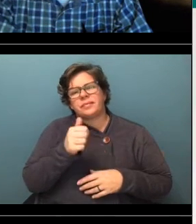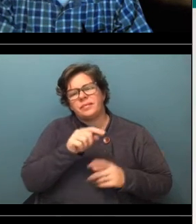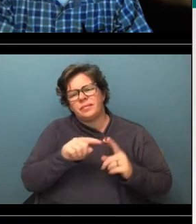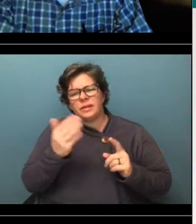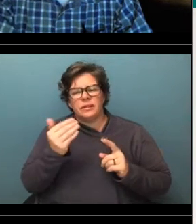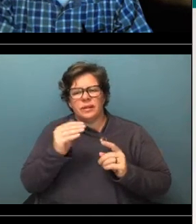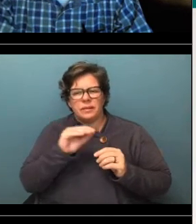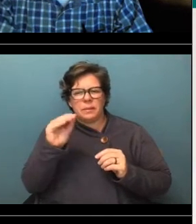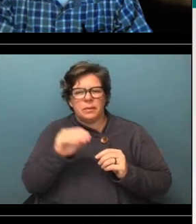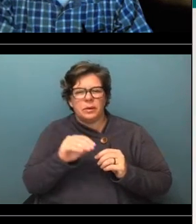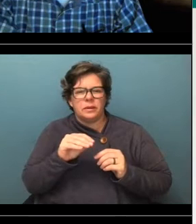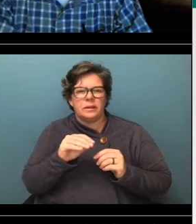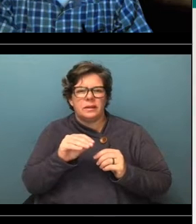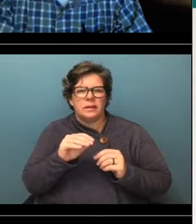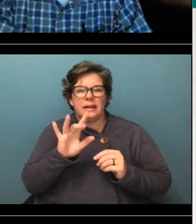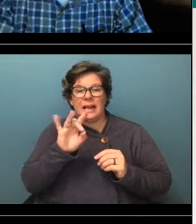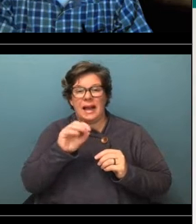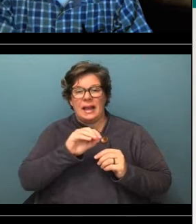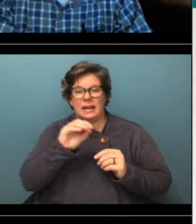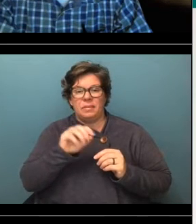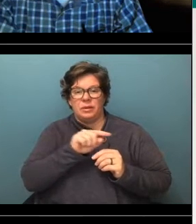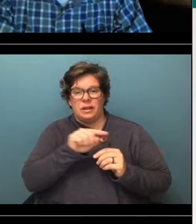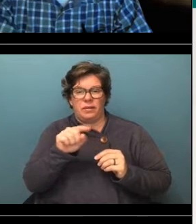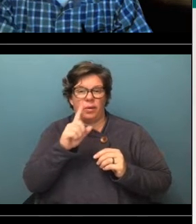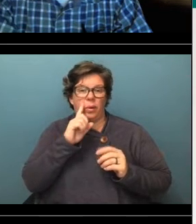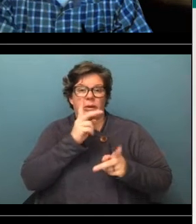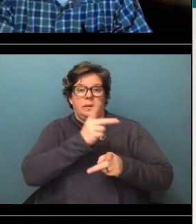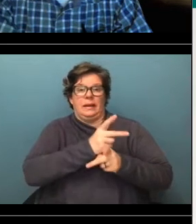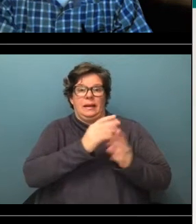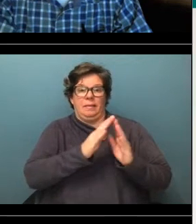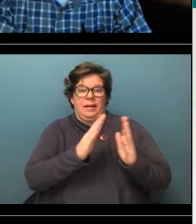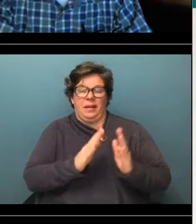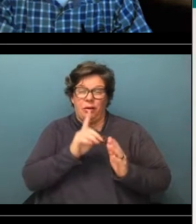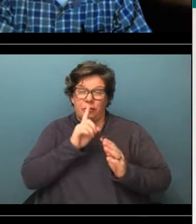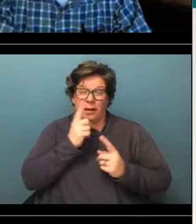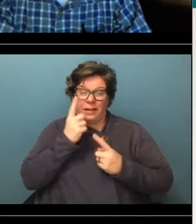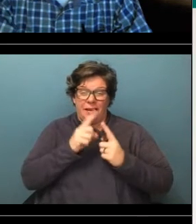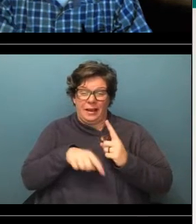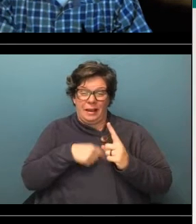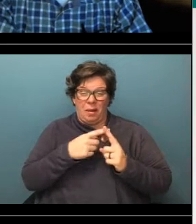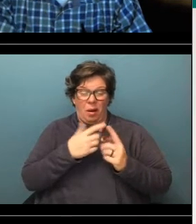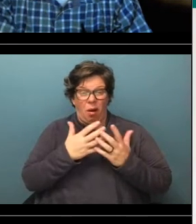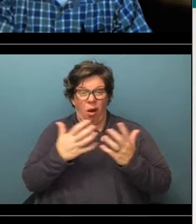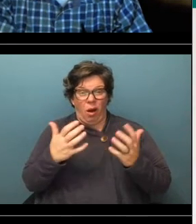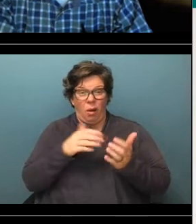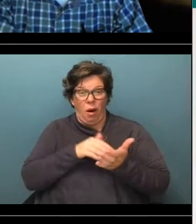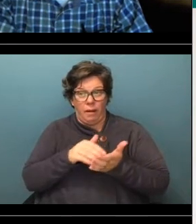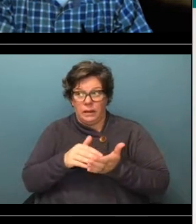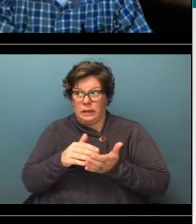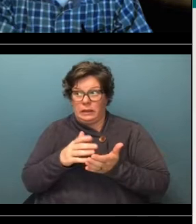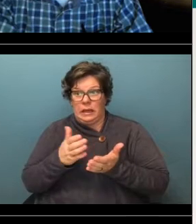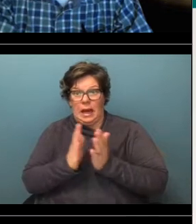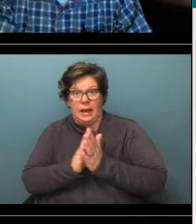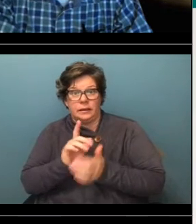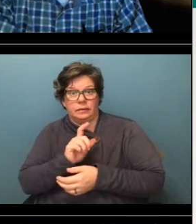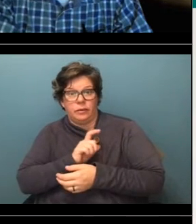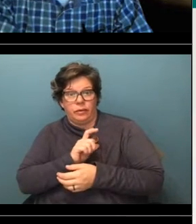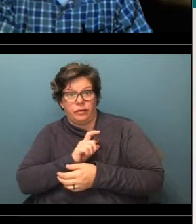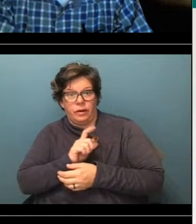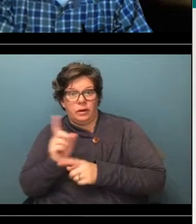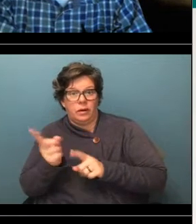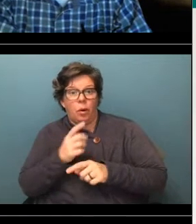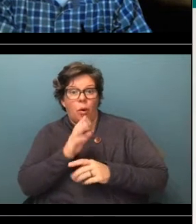also able to divert about 80% of those. So when you're thinking about it, the amount of times that we're having to go out for a face-to-face